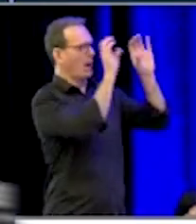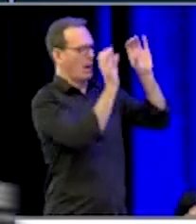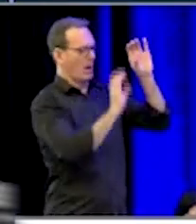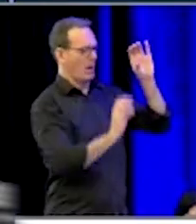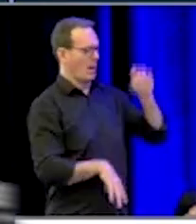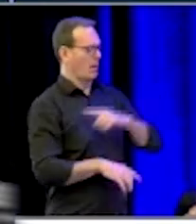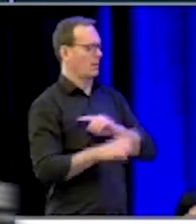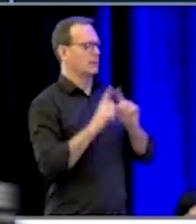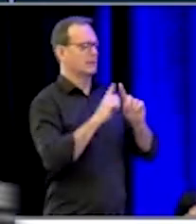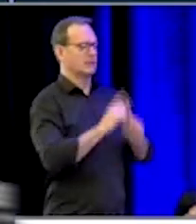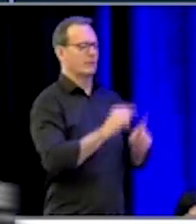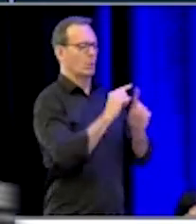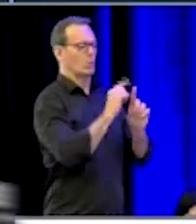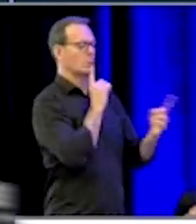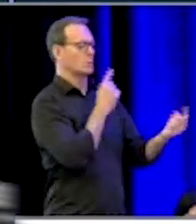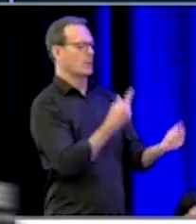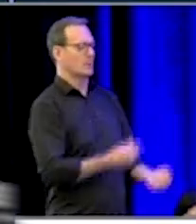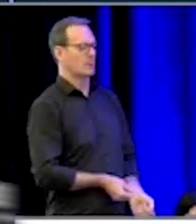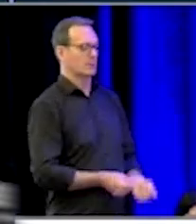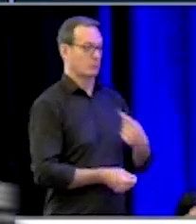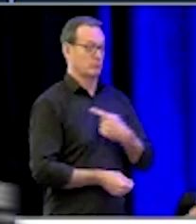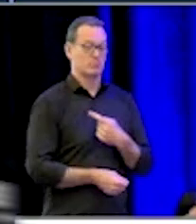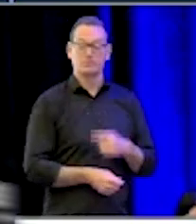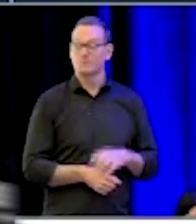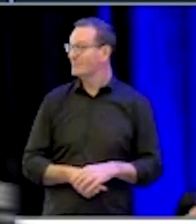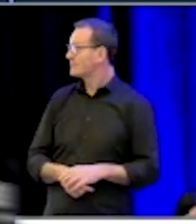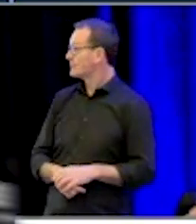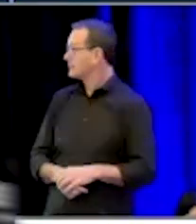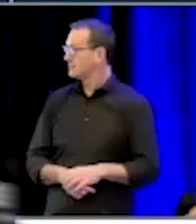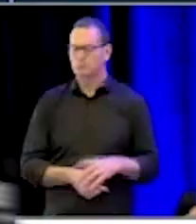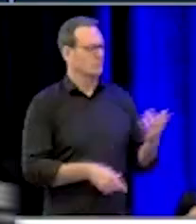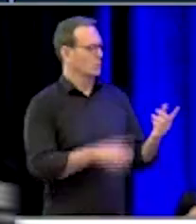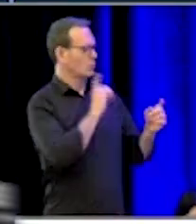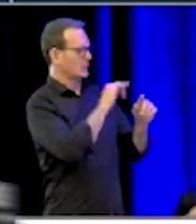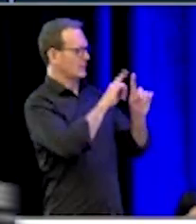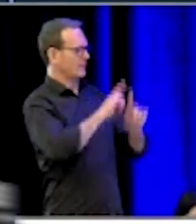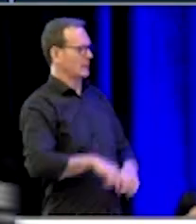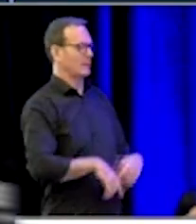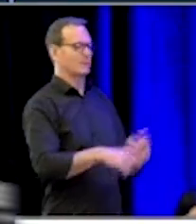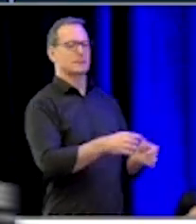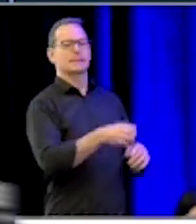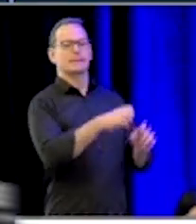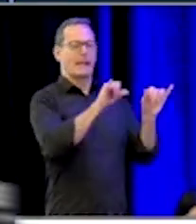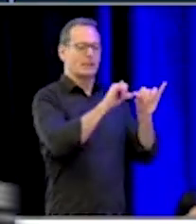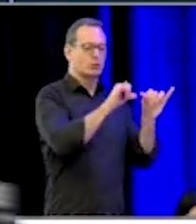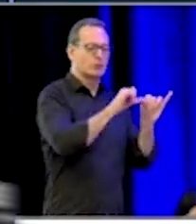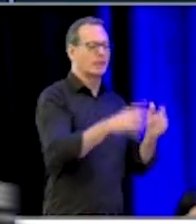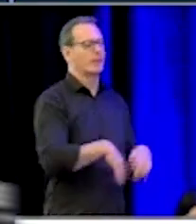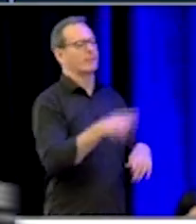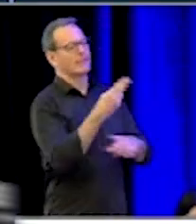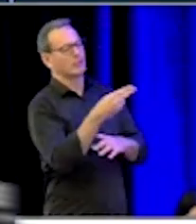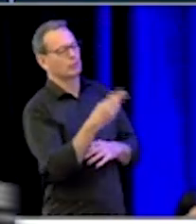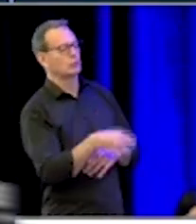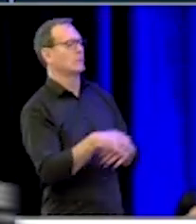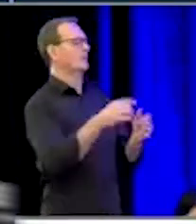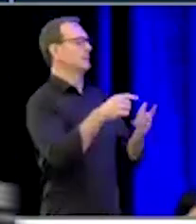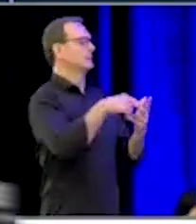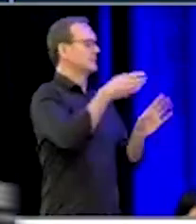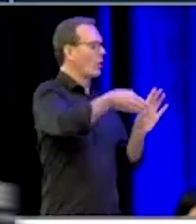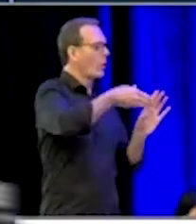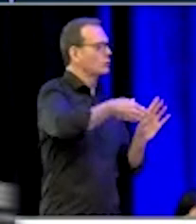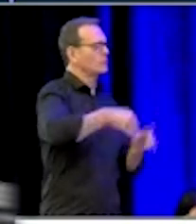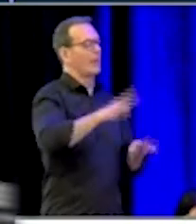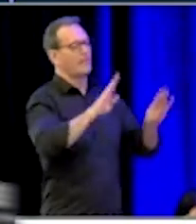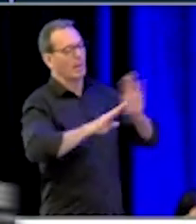here we have a diverse group of scholars, engineering, psychology majors, history and English majors,